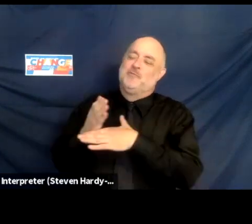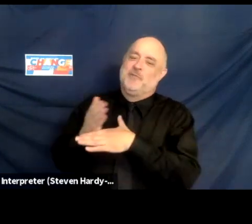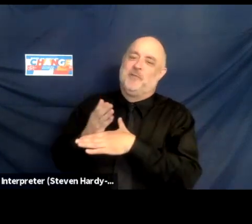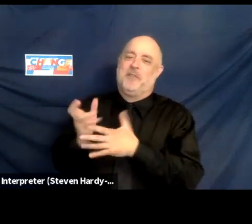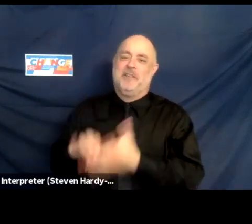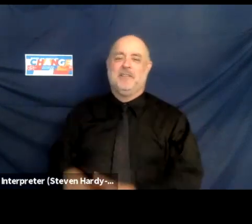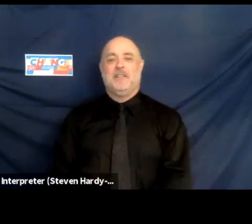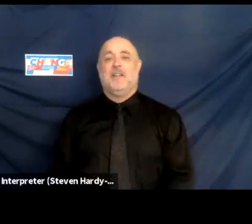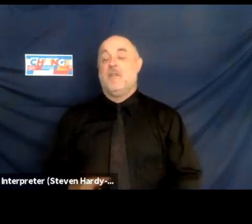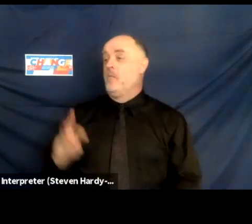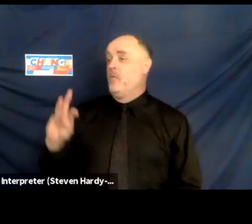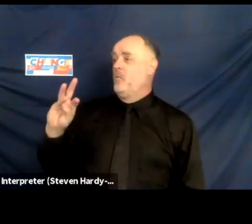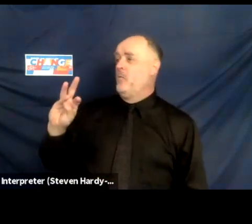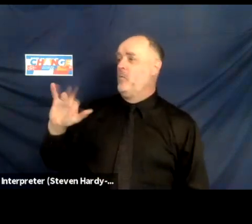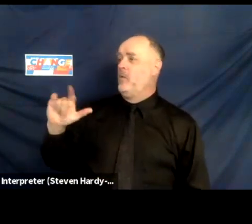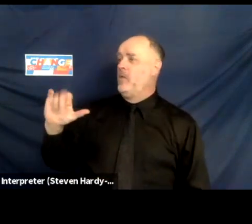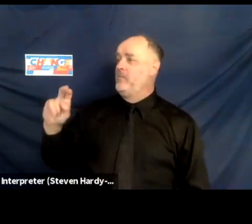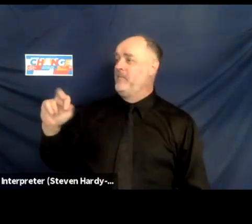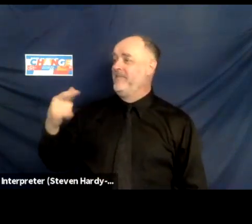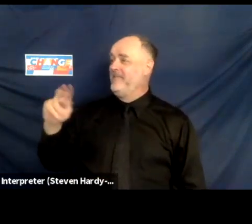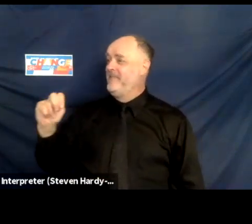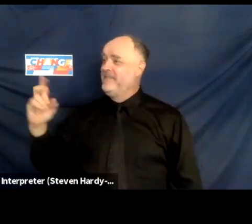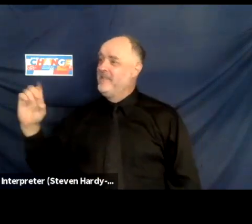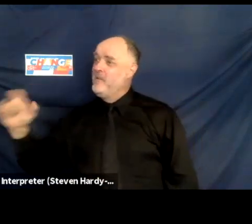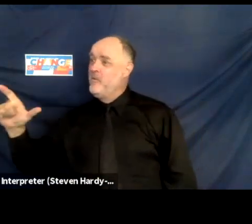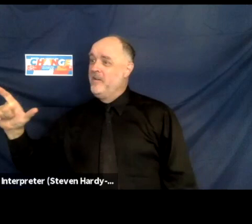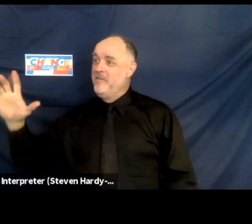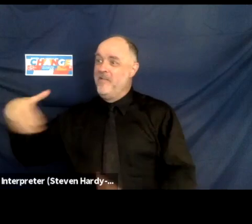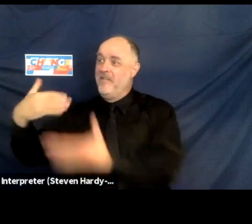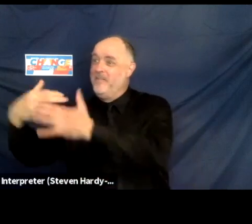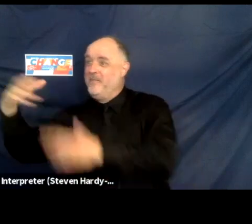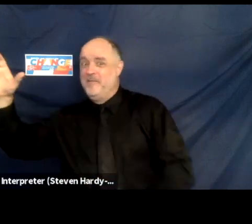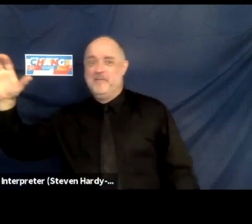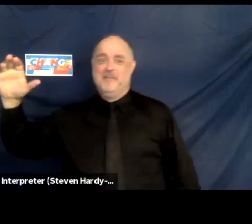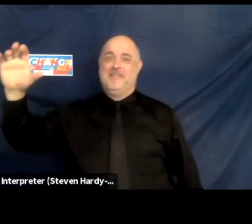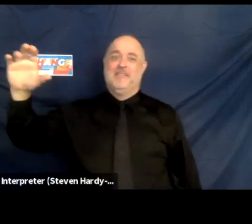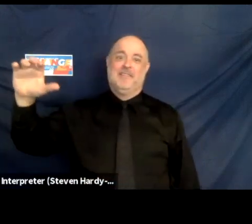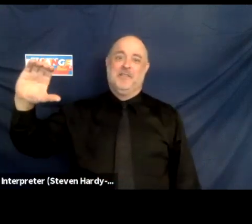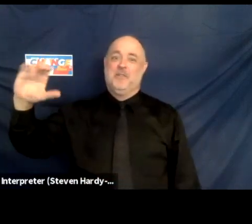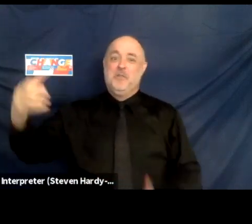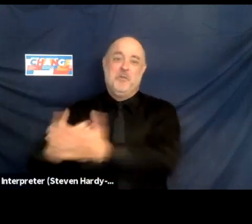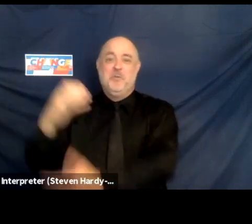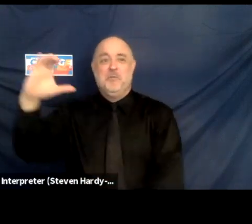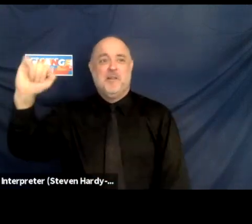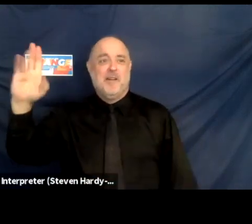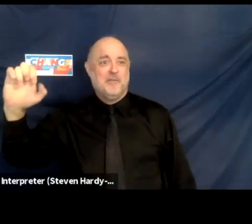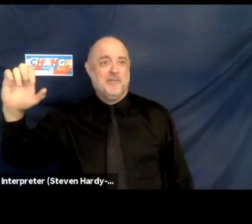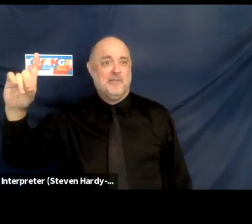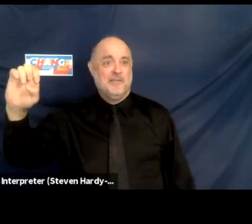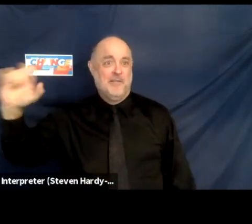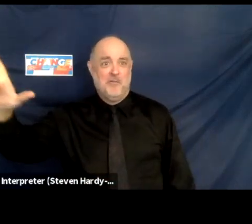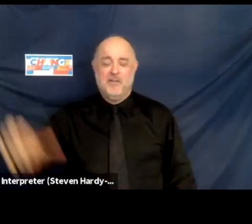from Wilmington, Delaware to Newcastle, Delaware, state's first capital ride on the Delaware River. But on